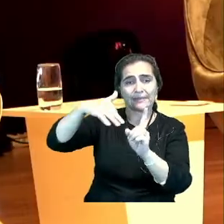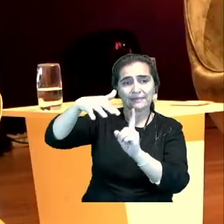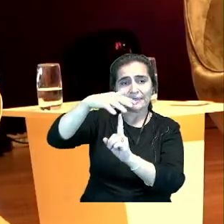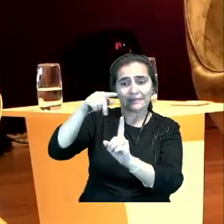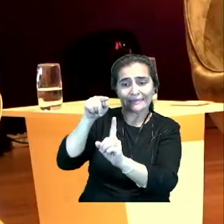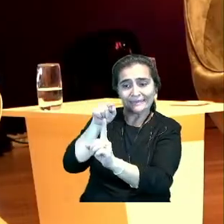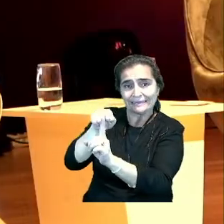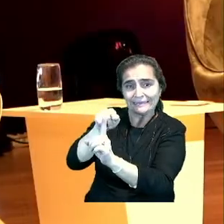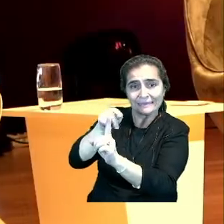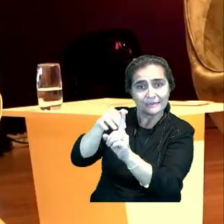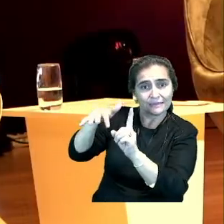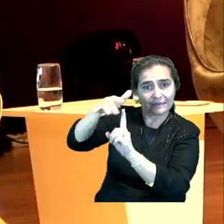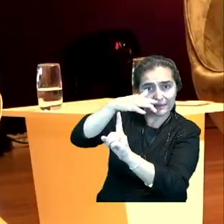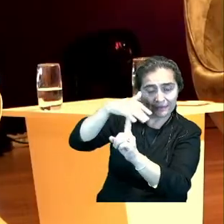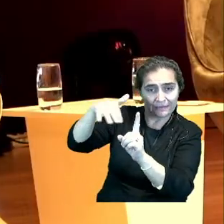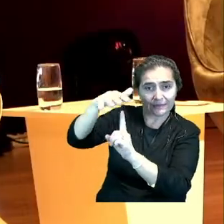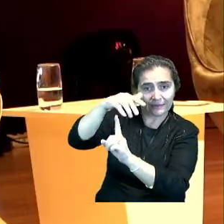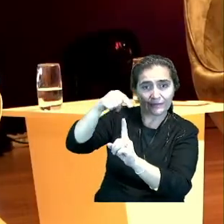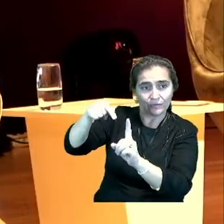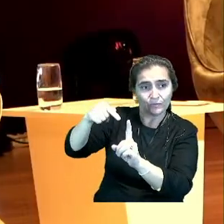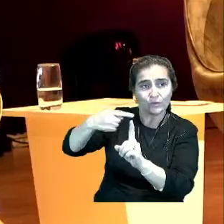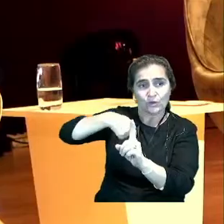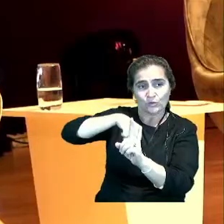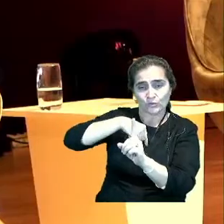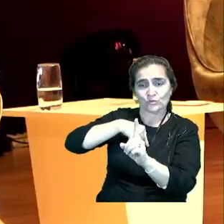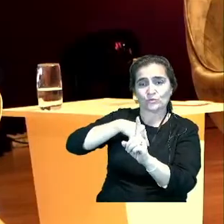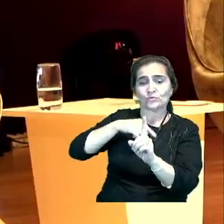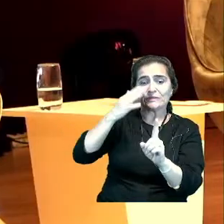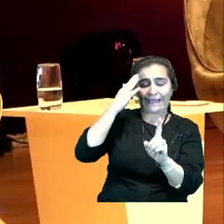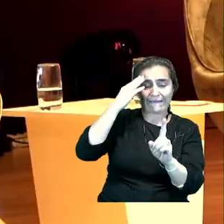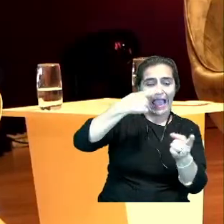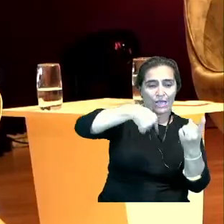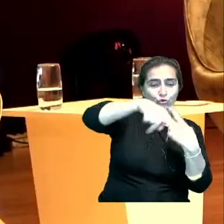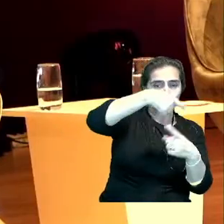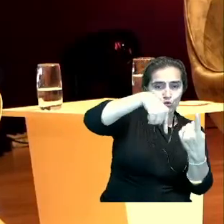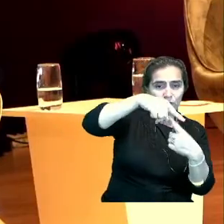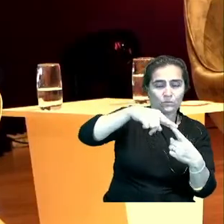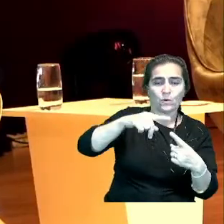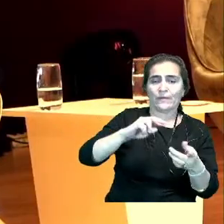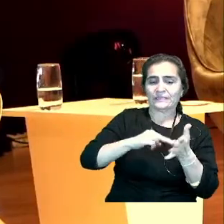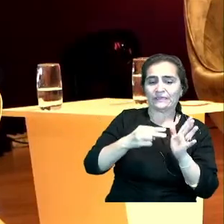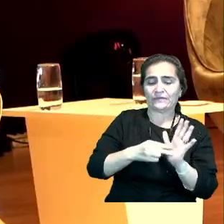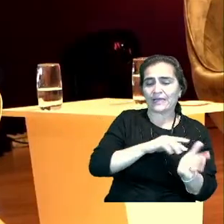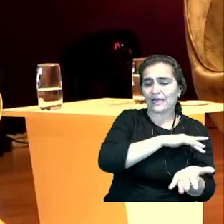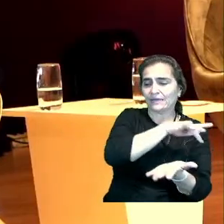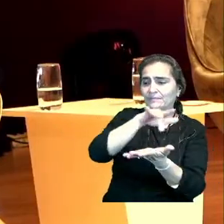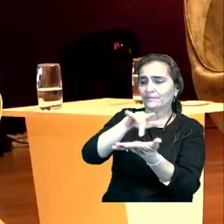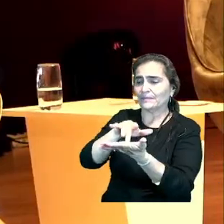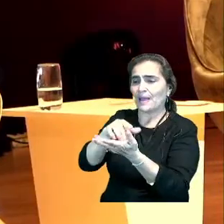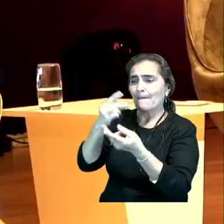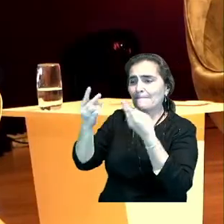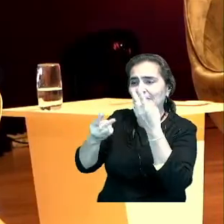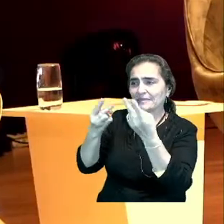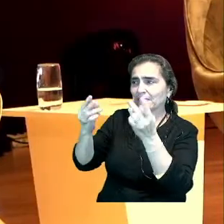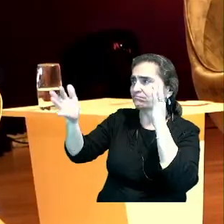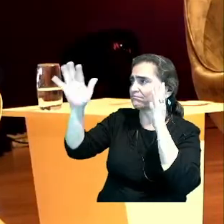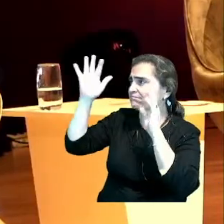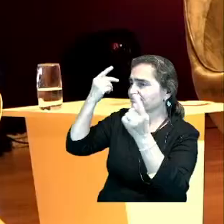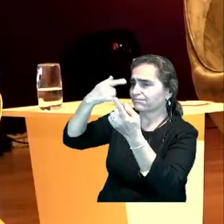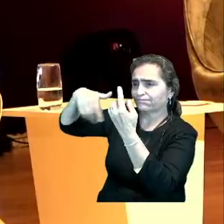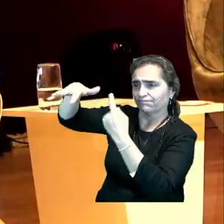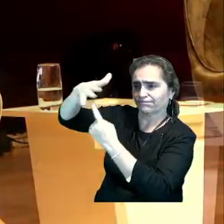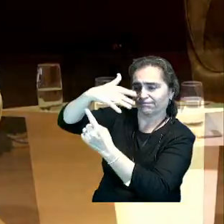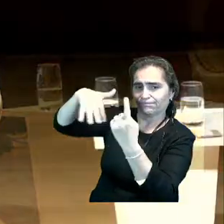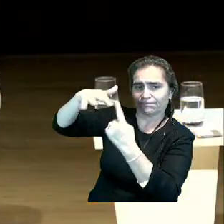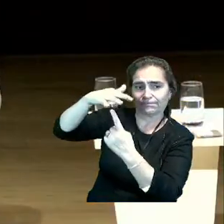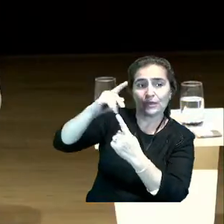environment. If the great nature that we have in biocultural territories in regions, if we don't put it at the center as